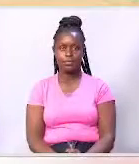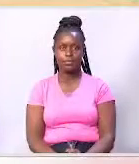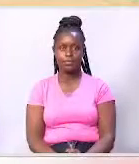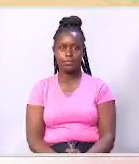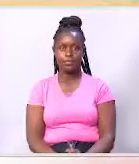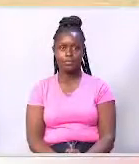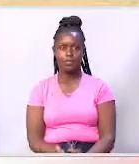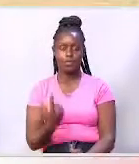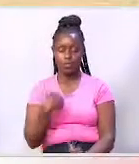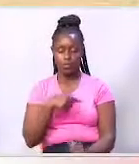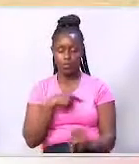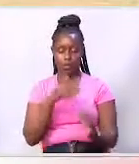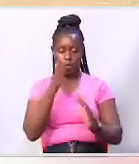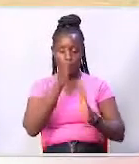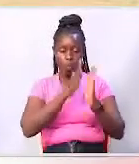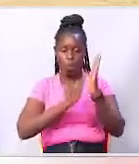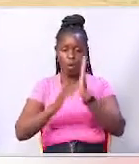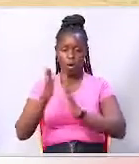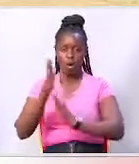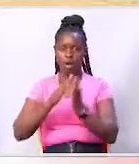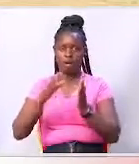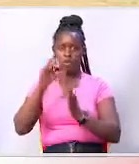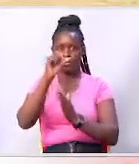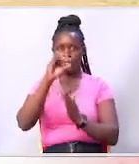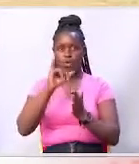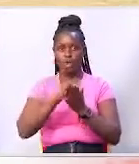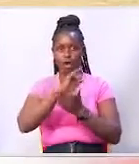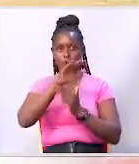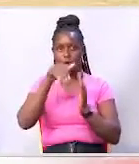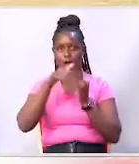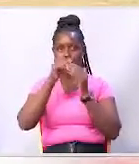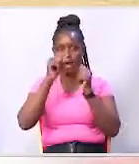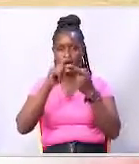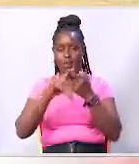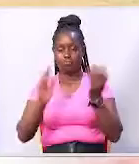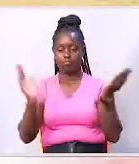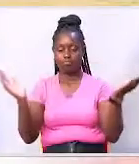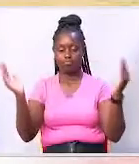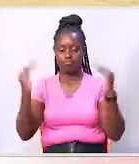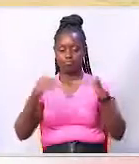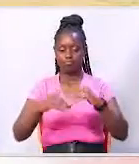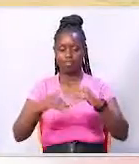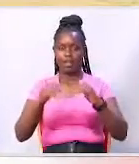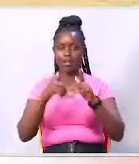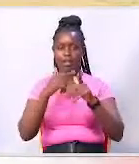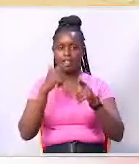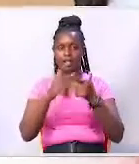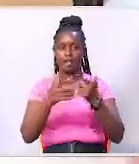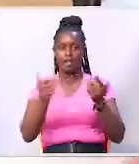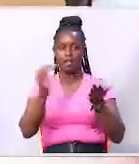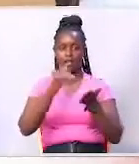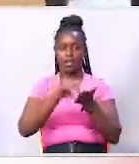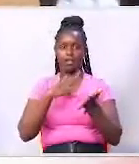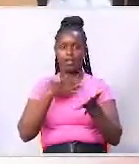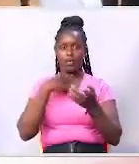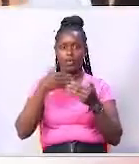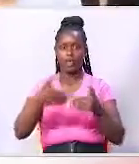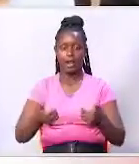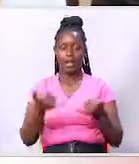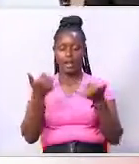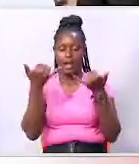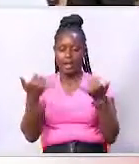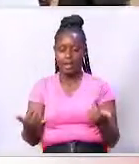We organize this tournament so that we waweze kukuja pamoja, we nurture talents and then we work with young people.